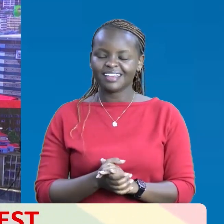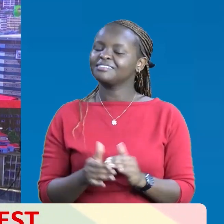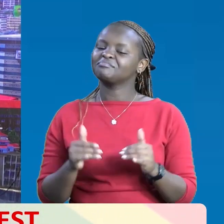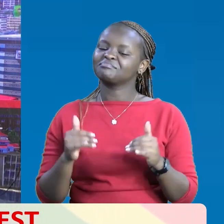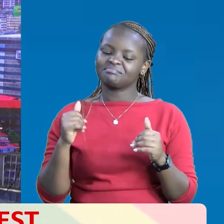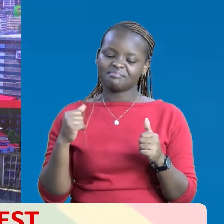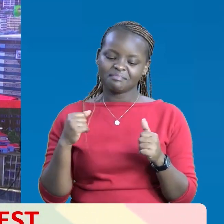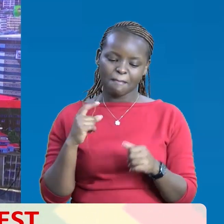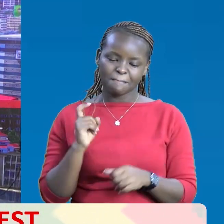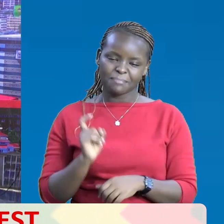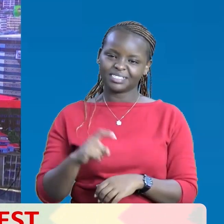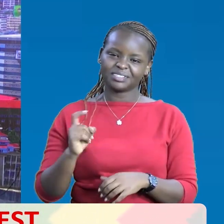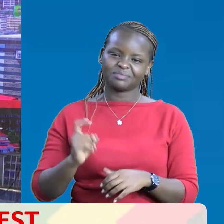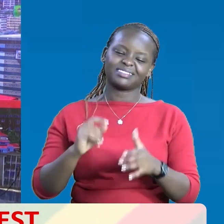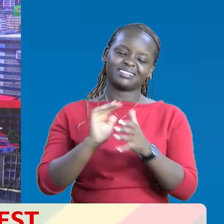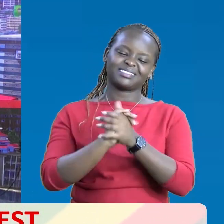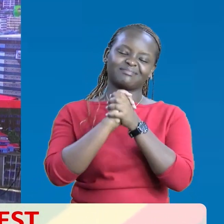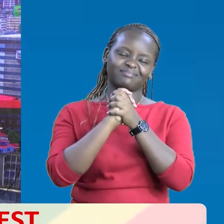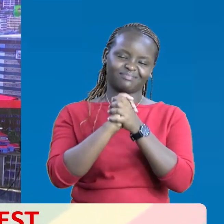lazima ujigote. Kama hata kugote.